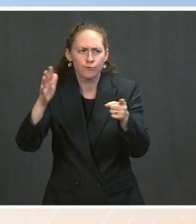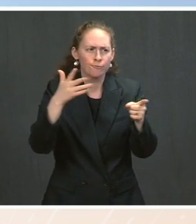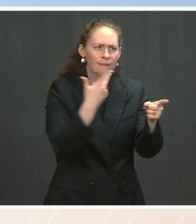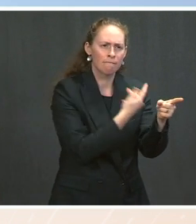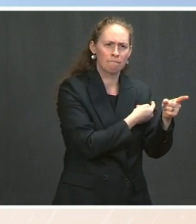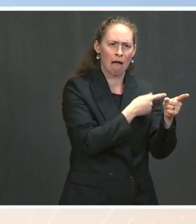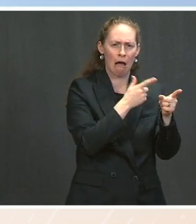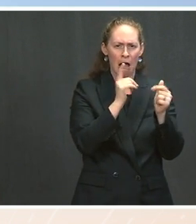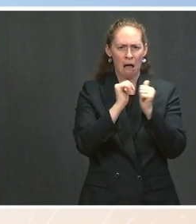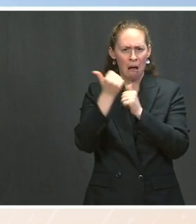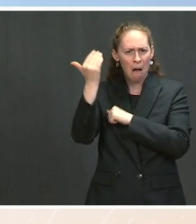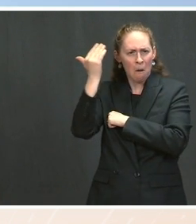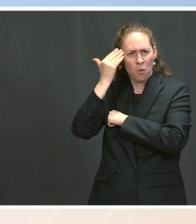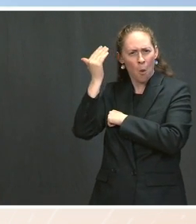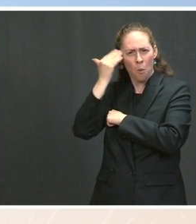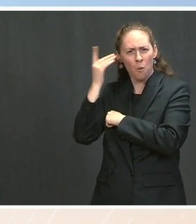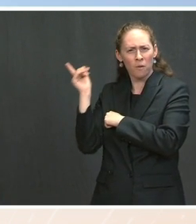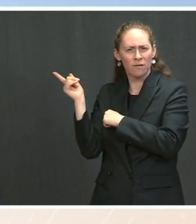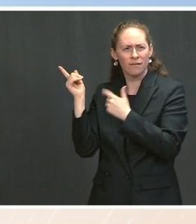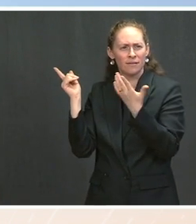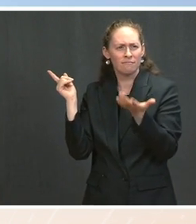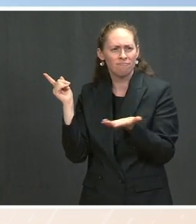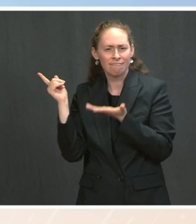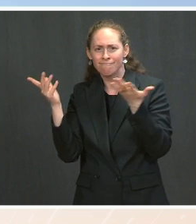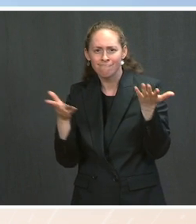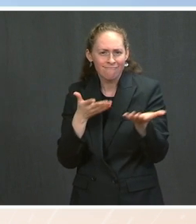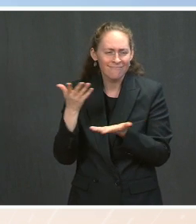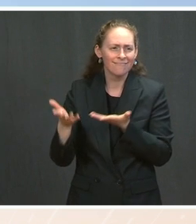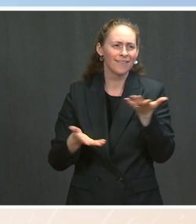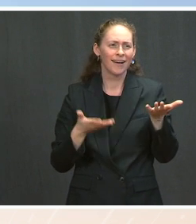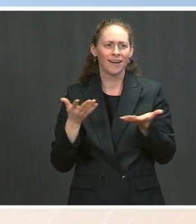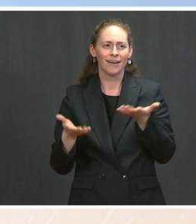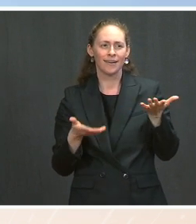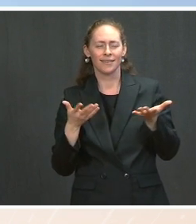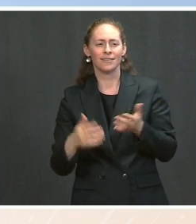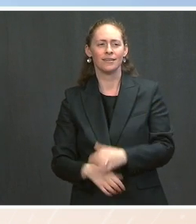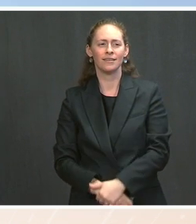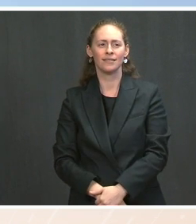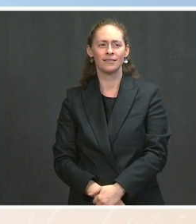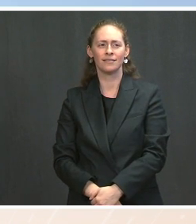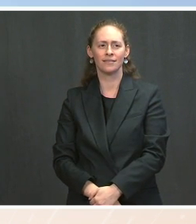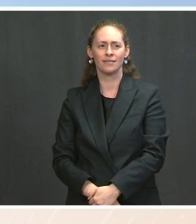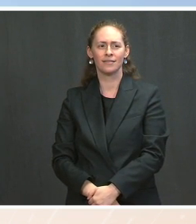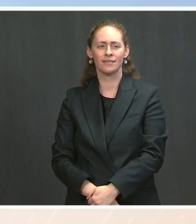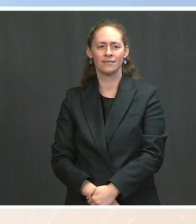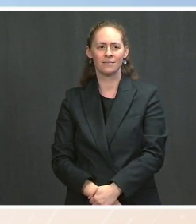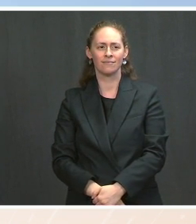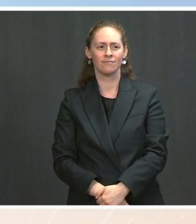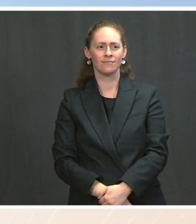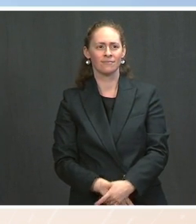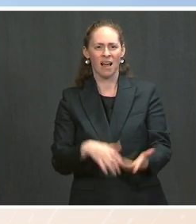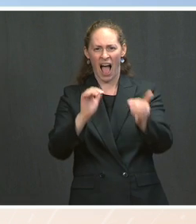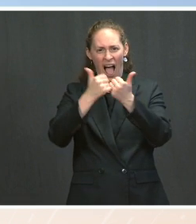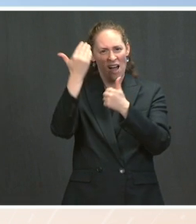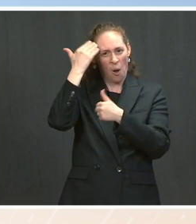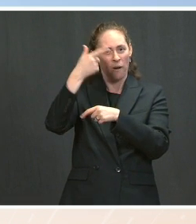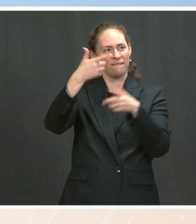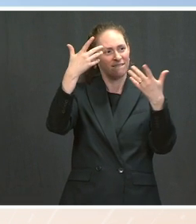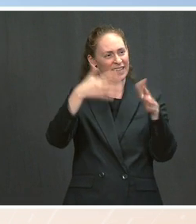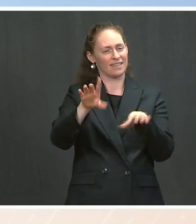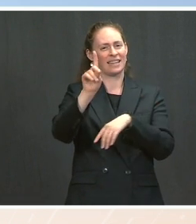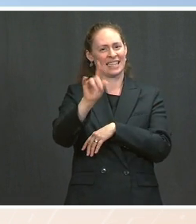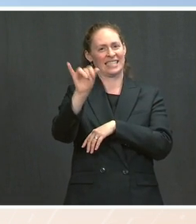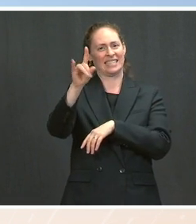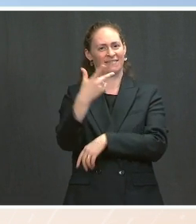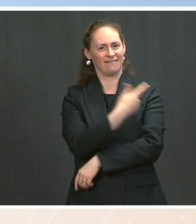Pelosi et al.? So the folks who we haven't seen vaccinated on TV, how is the White House tracking who is vaccinated and who is not? Well, again, what